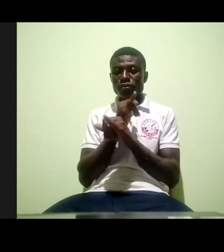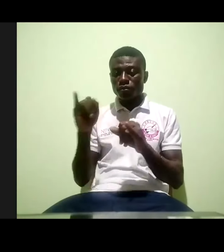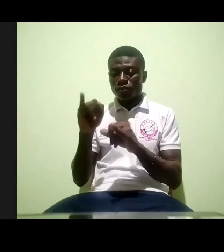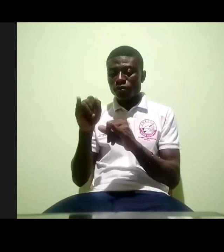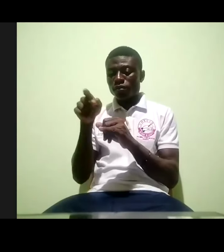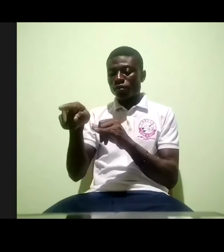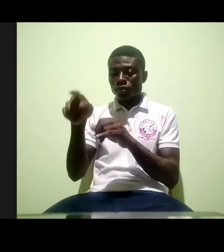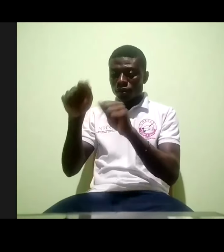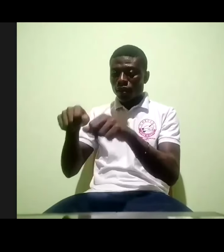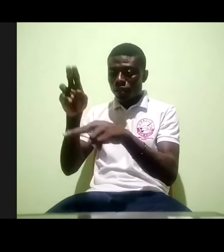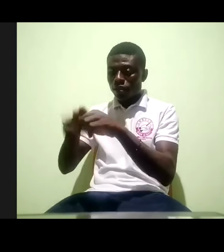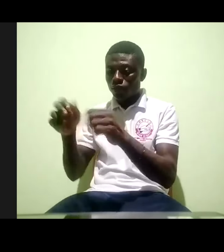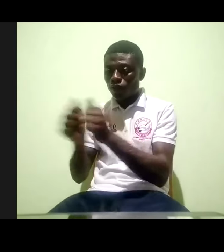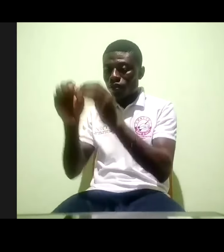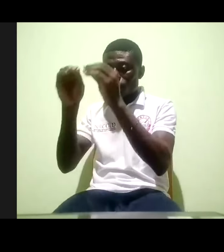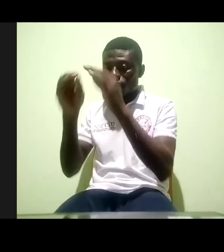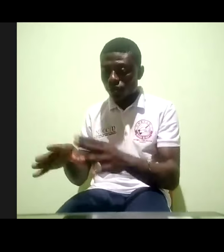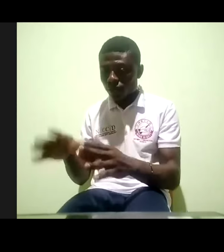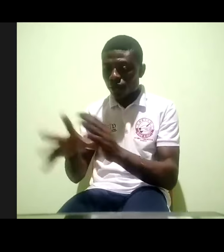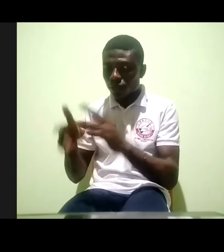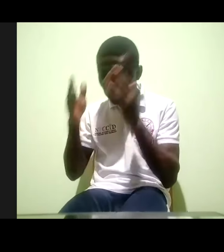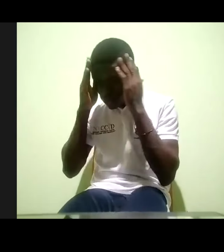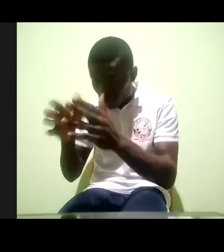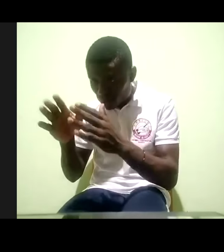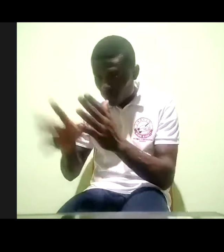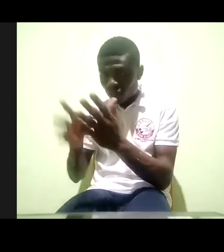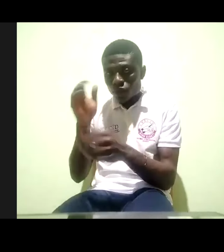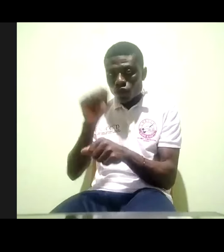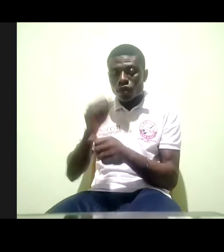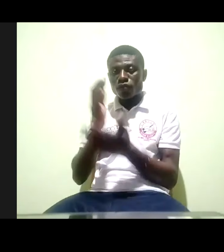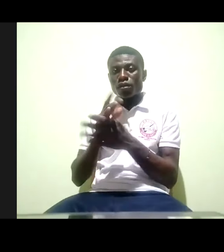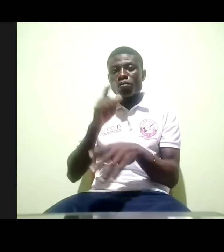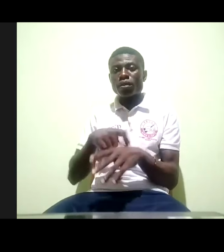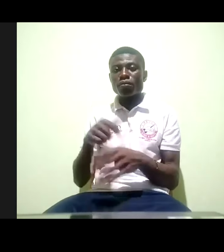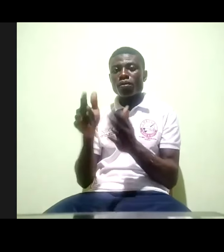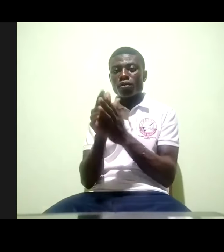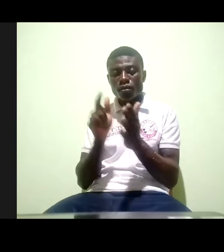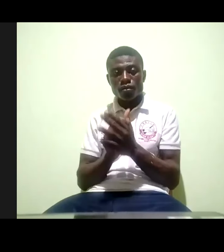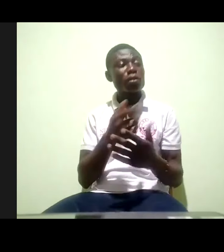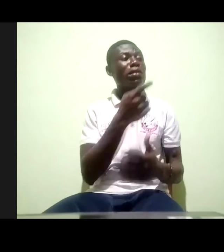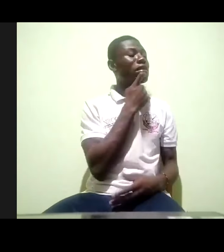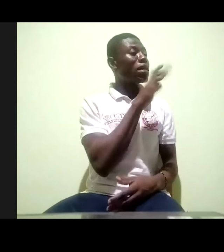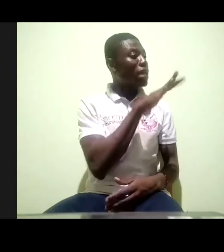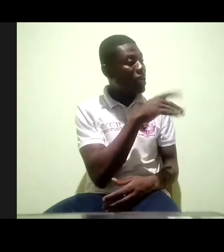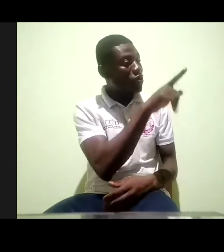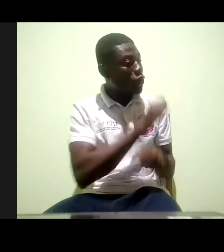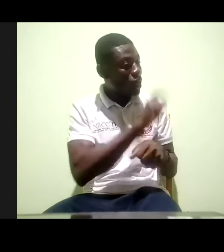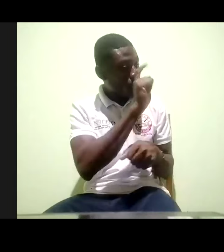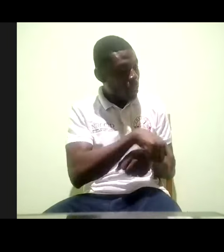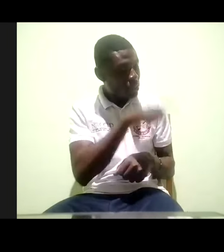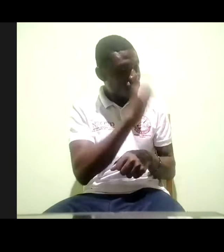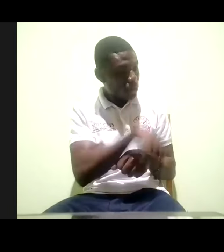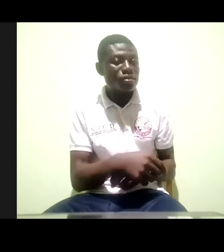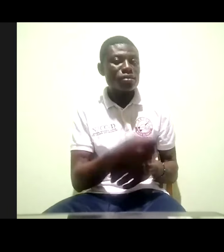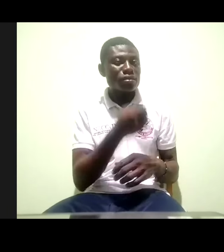sit with a teacher and work for some time, giving the instructions again. And if the child